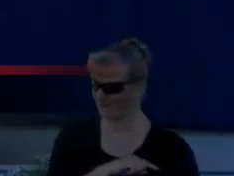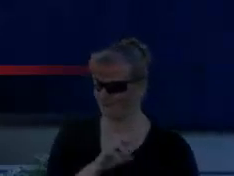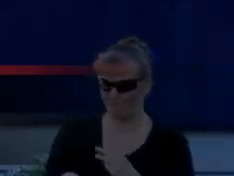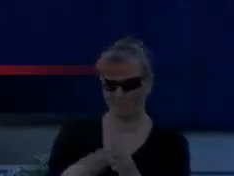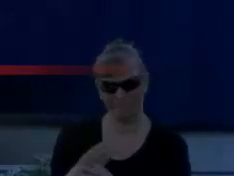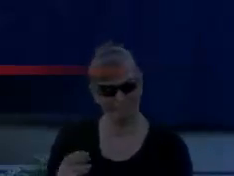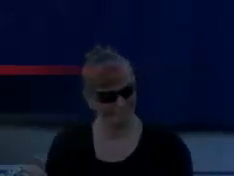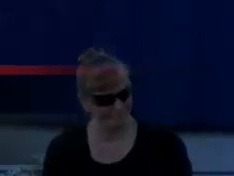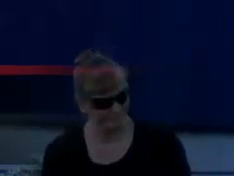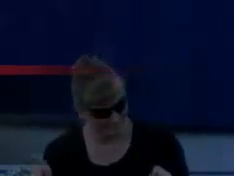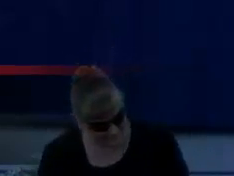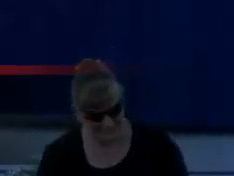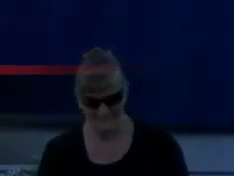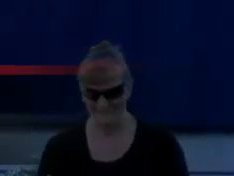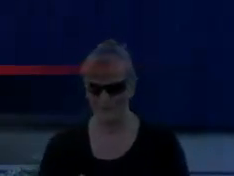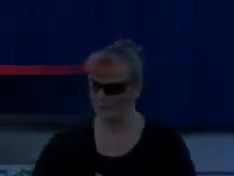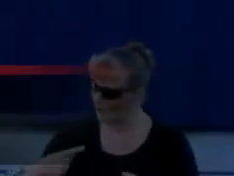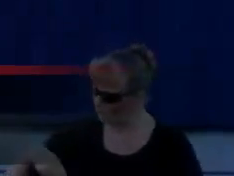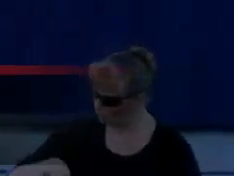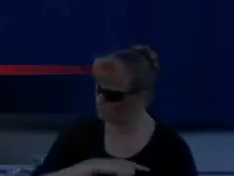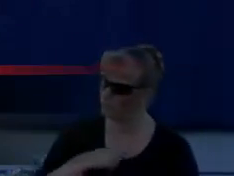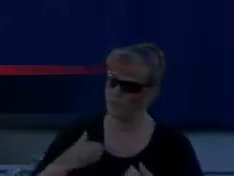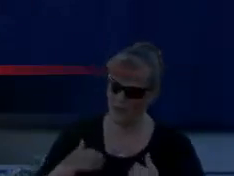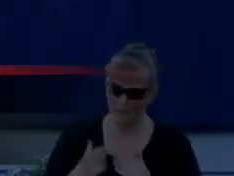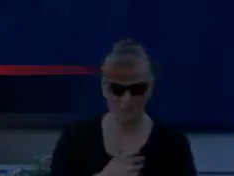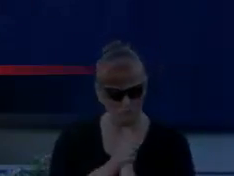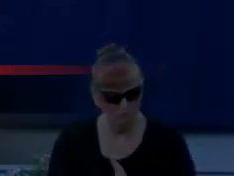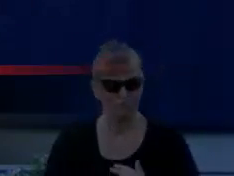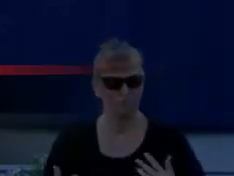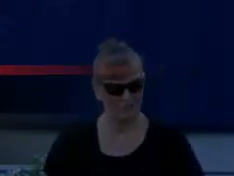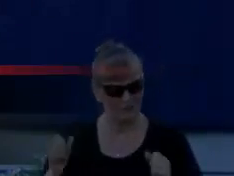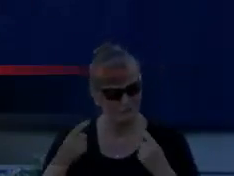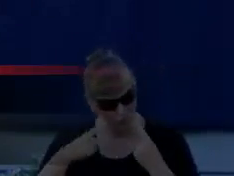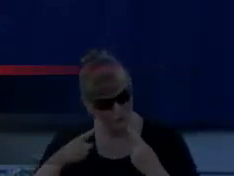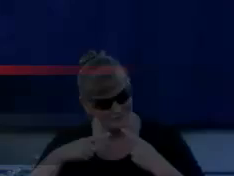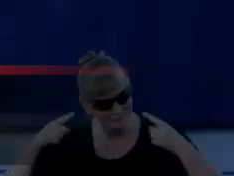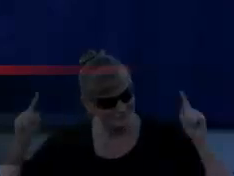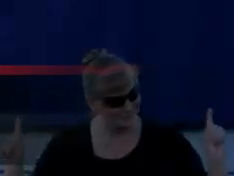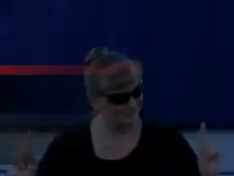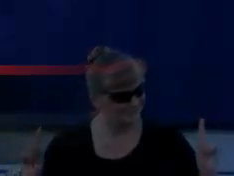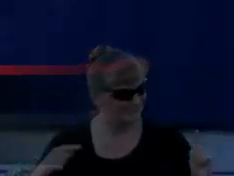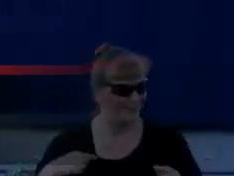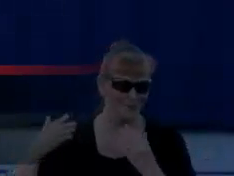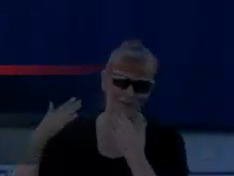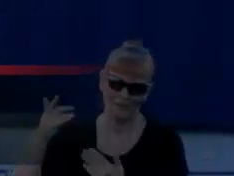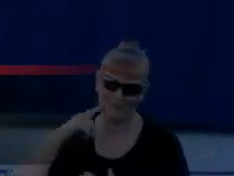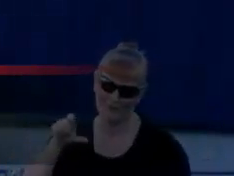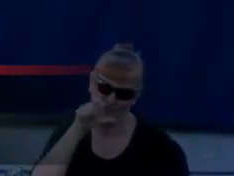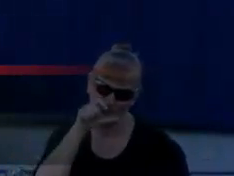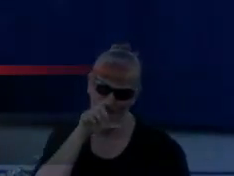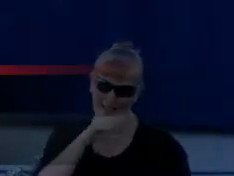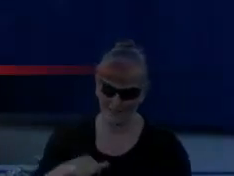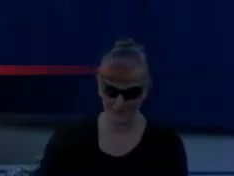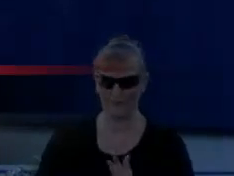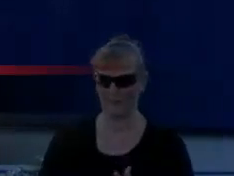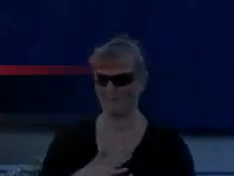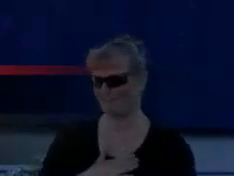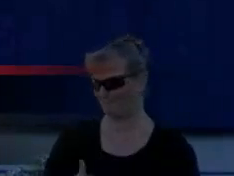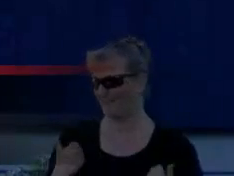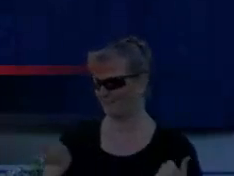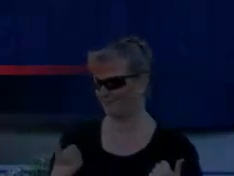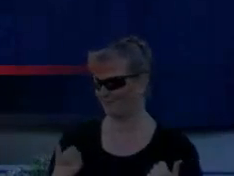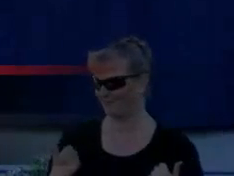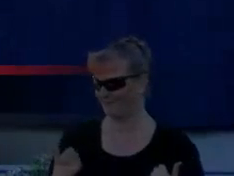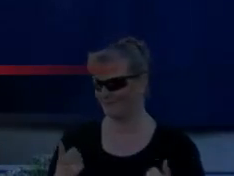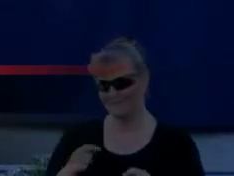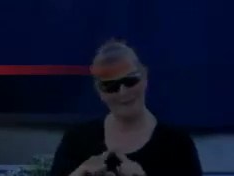place, but we have been armed with the necessary tools for success. I am forever thankful for Chiawana and the impact it has had on my life. But